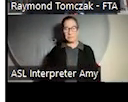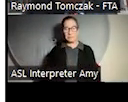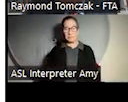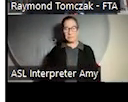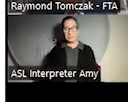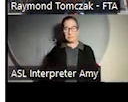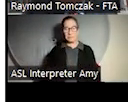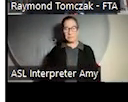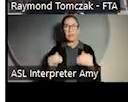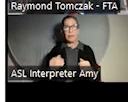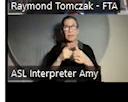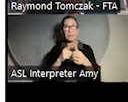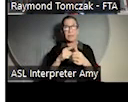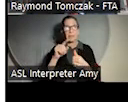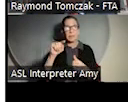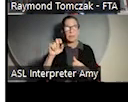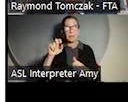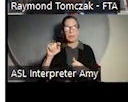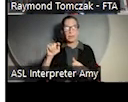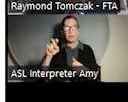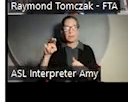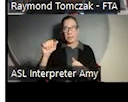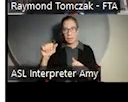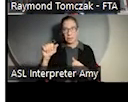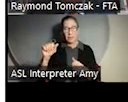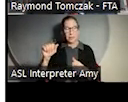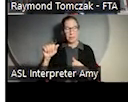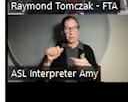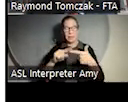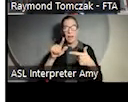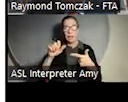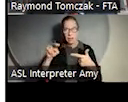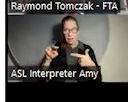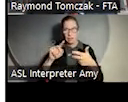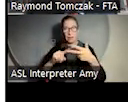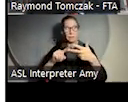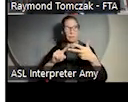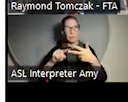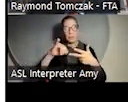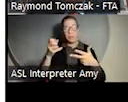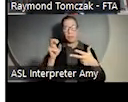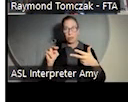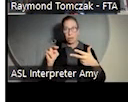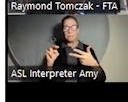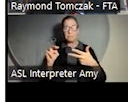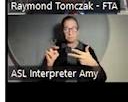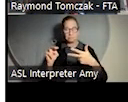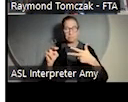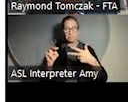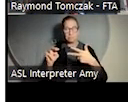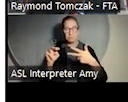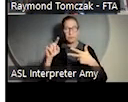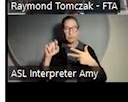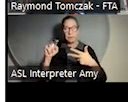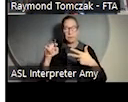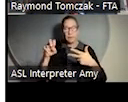Okay, our next speaker is Tatiana Kersner, followed by Alan Green, followed by John Shea. Tatiana